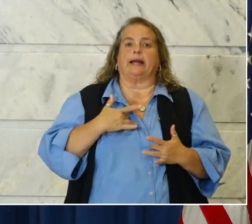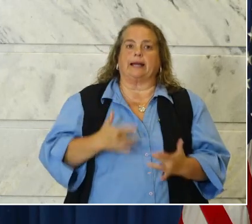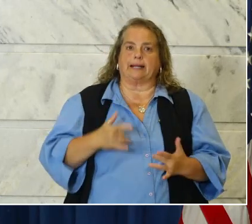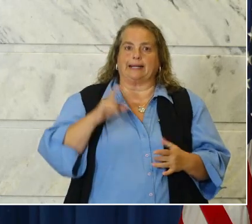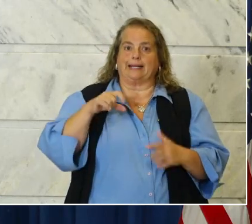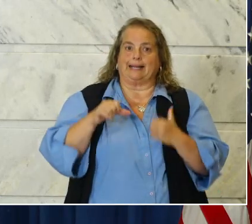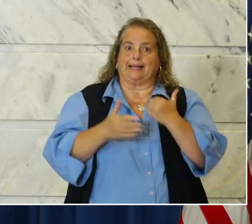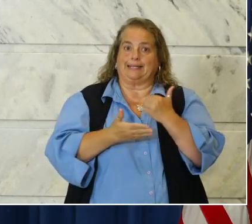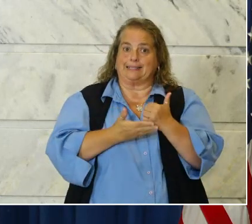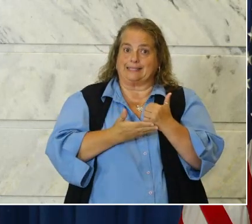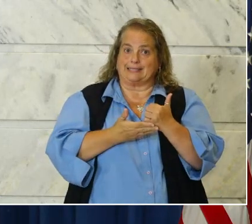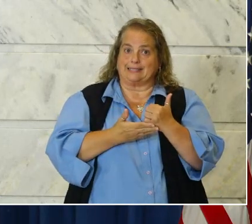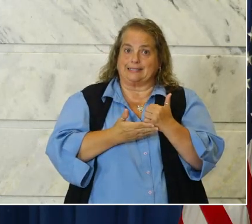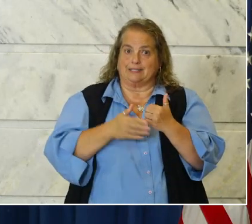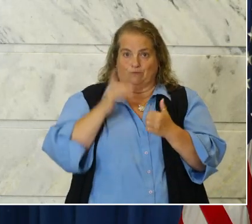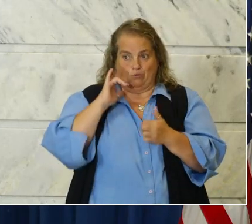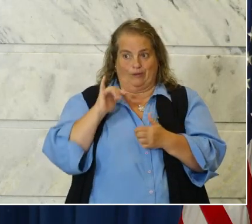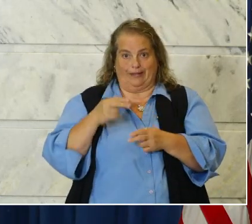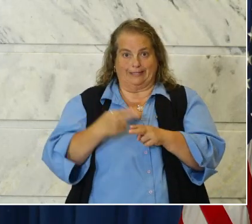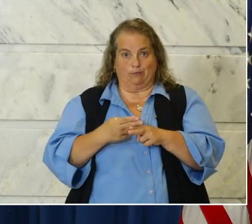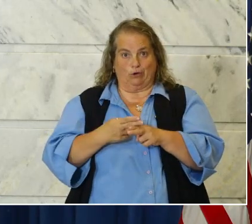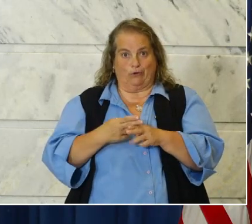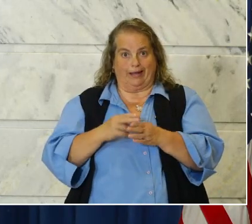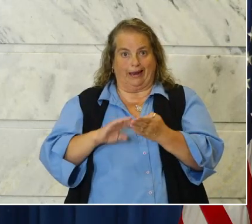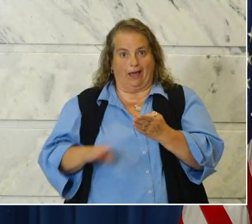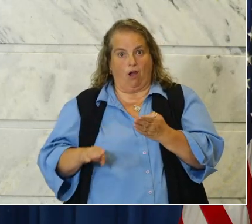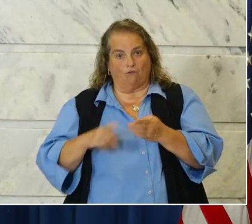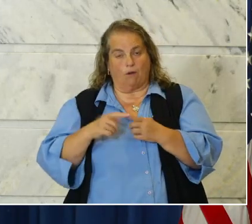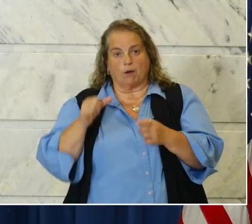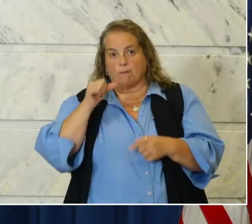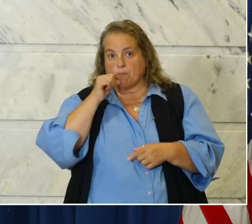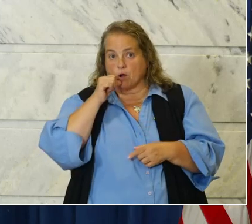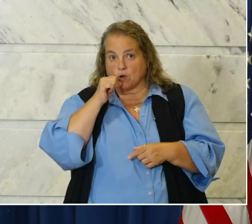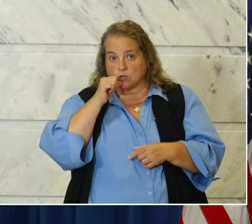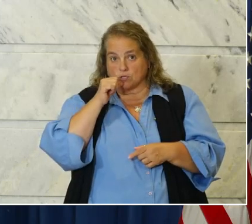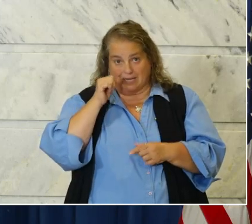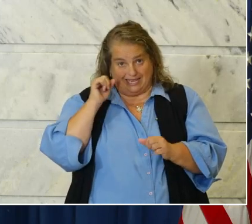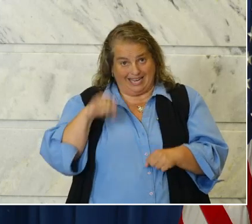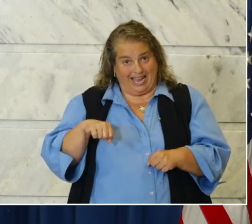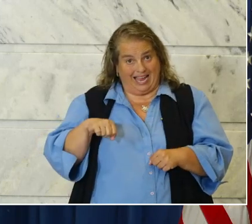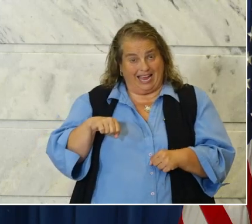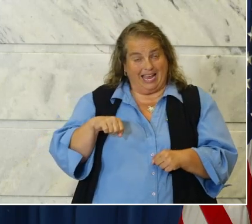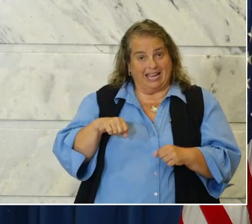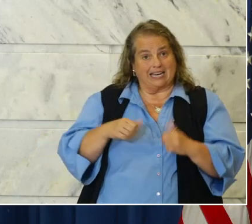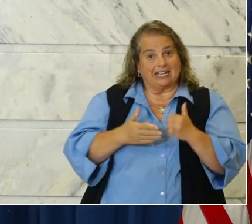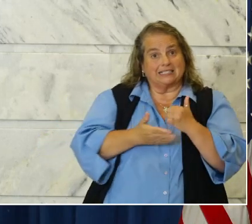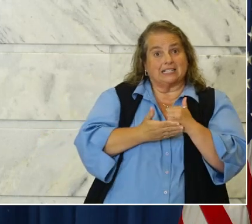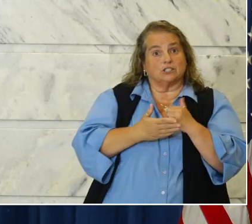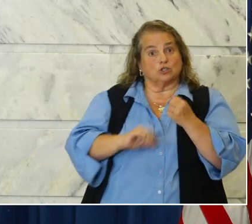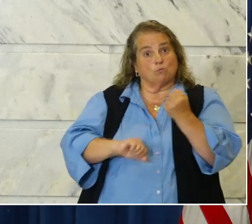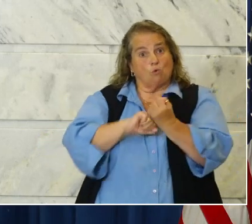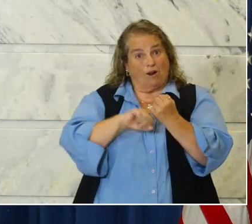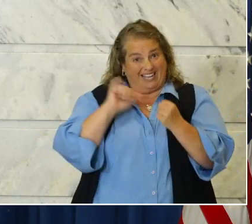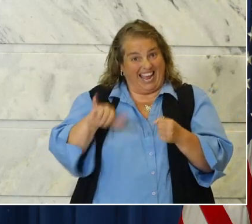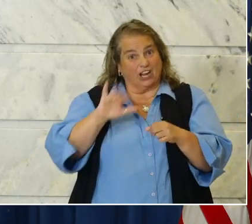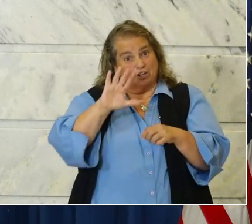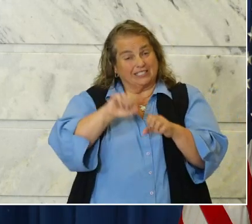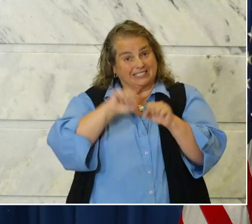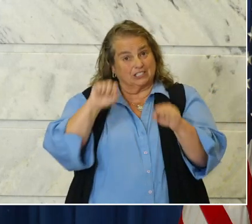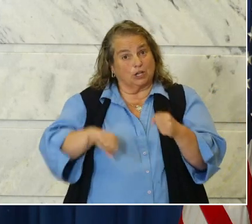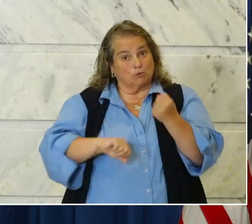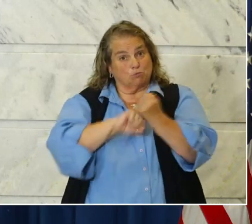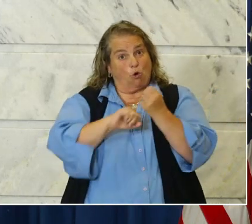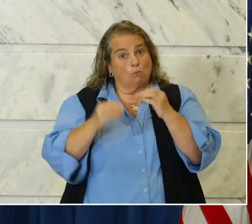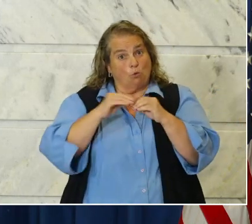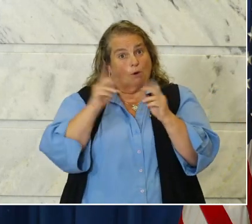need assistance, being temporarily laid off from bars, can the system support more people? The